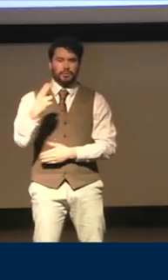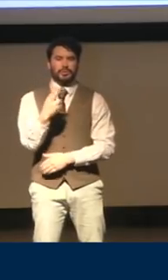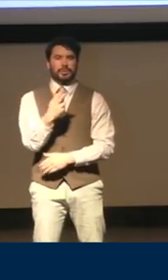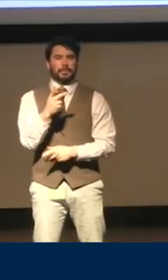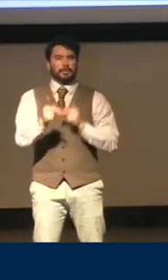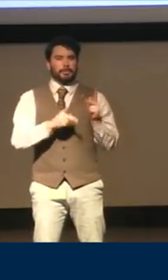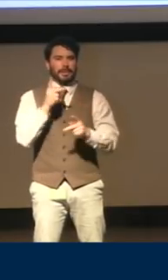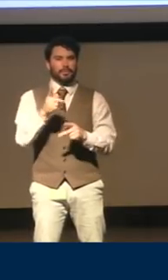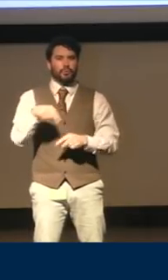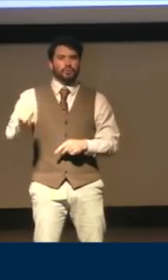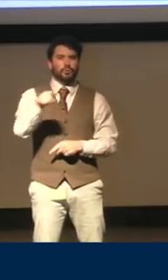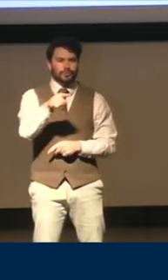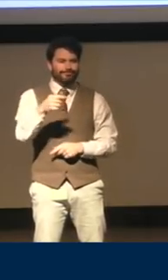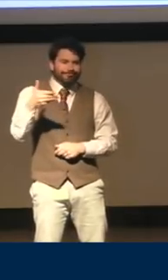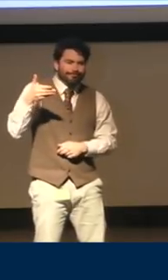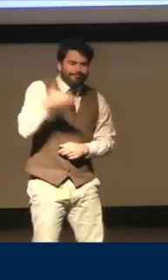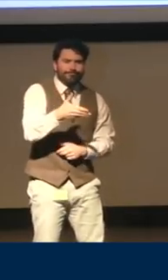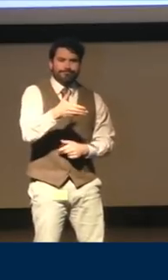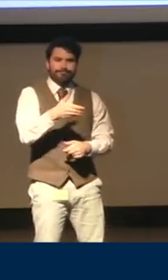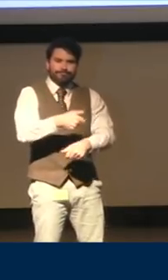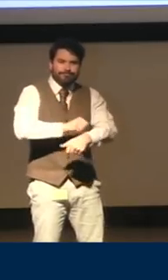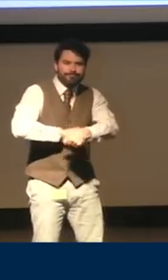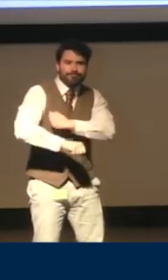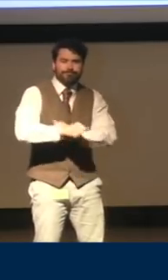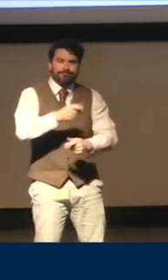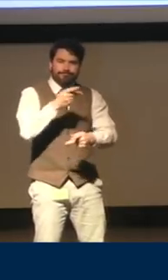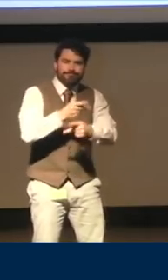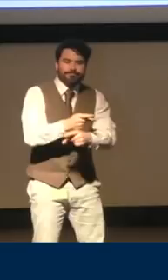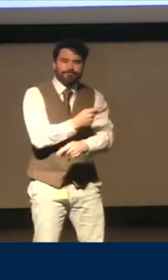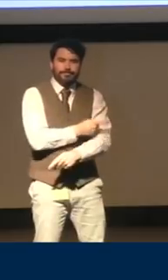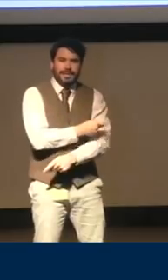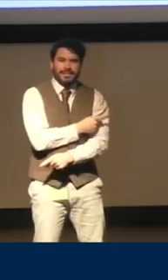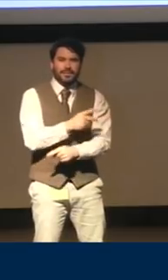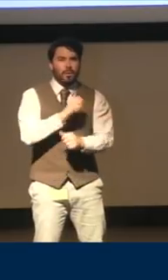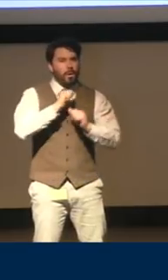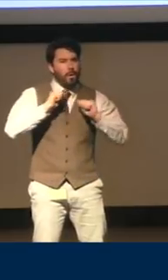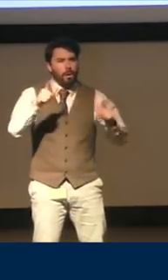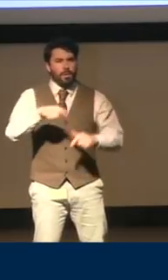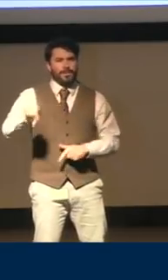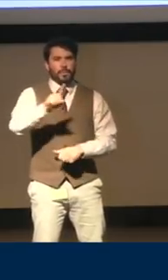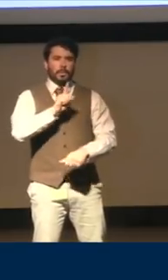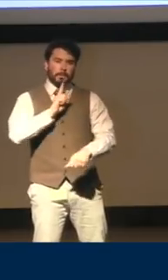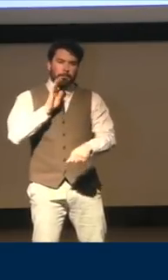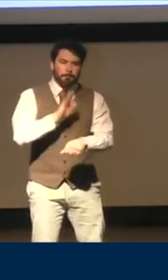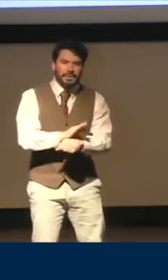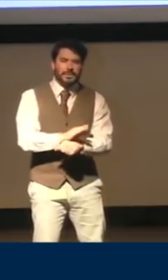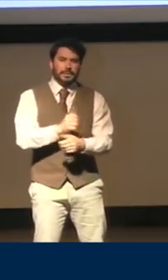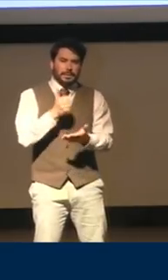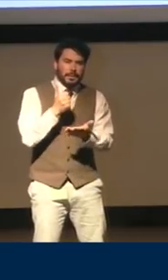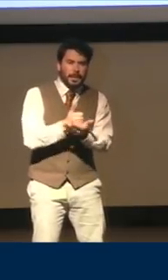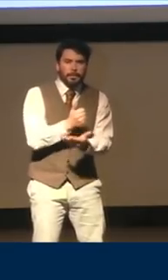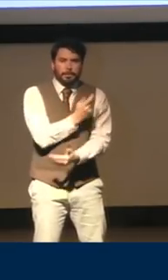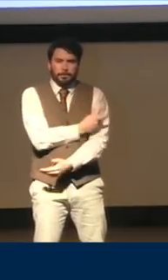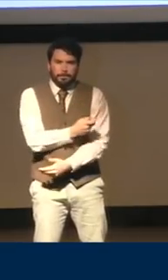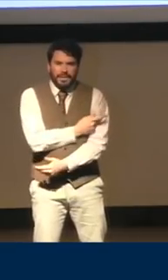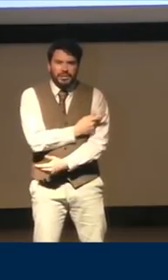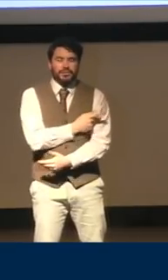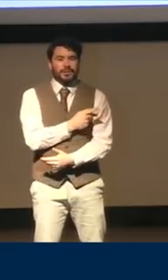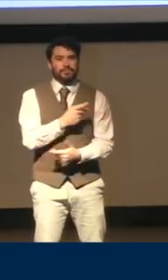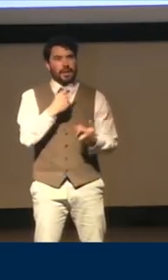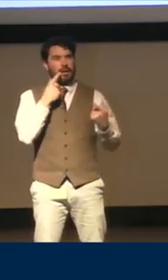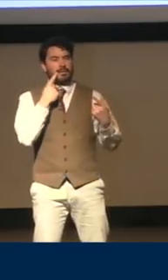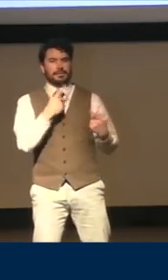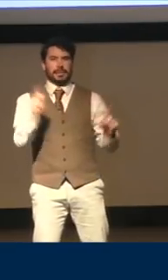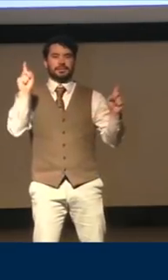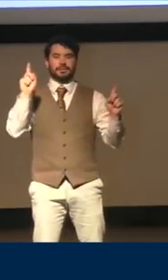make absolute commitments, and take the very best care of our patients, and have made that a reality. And this video,